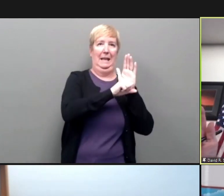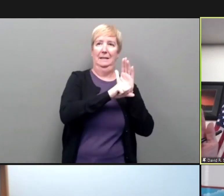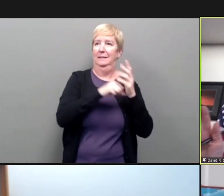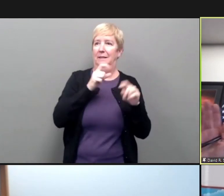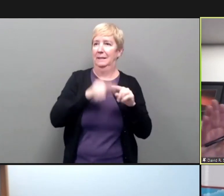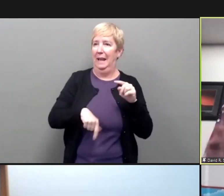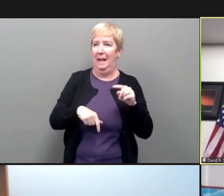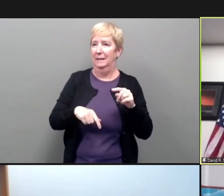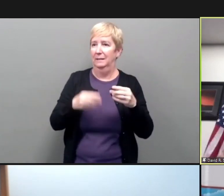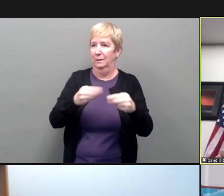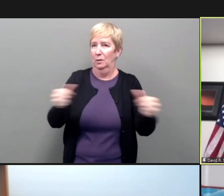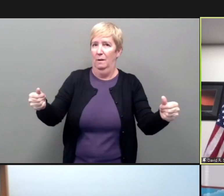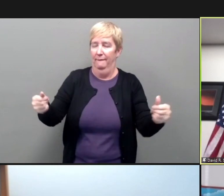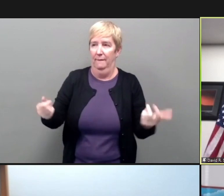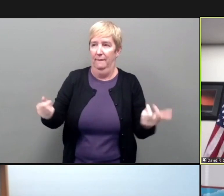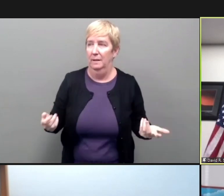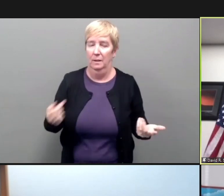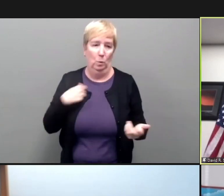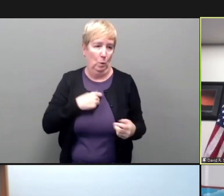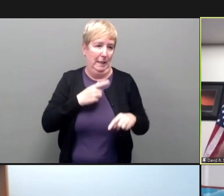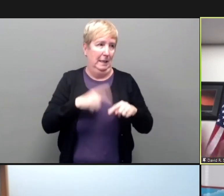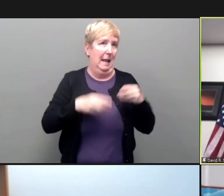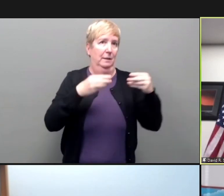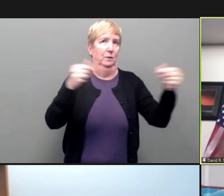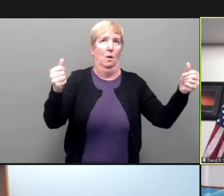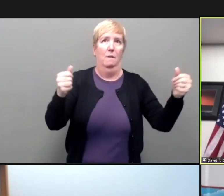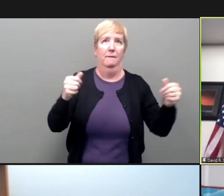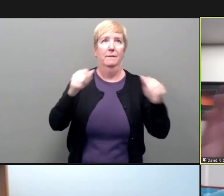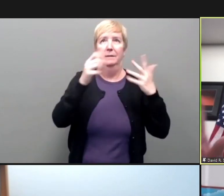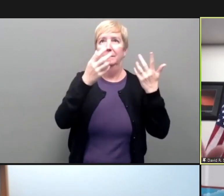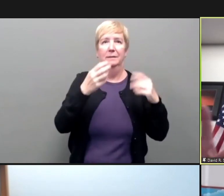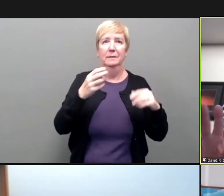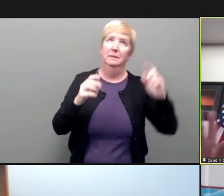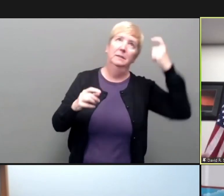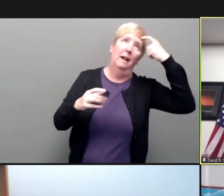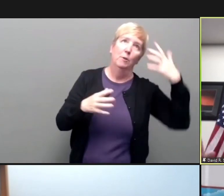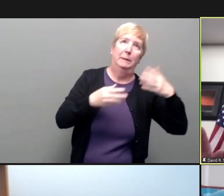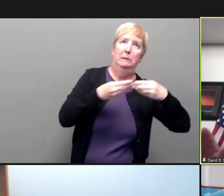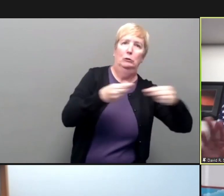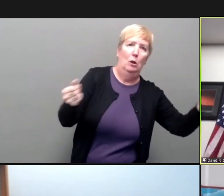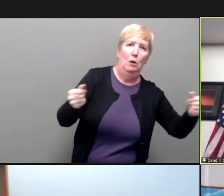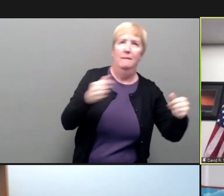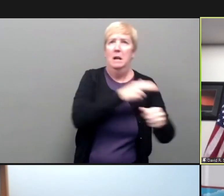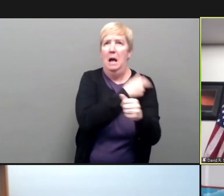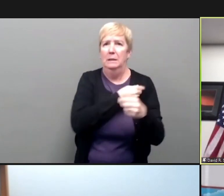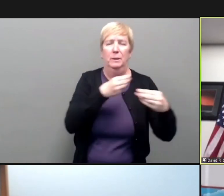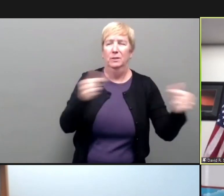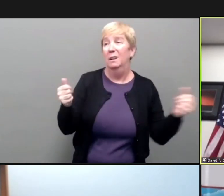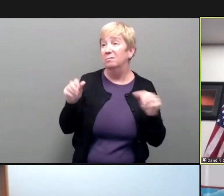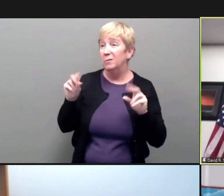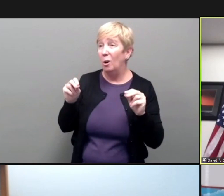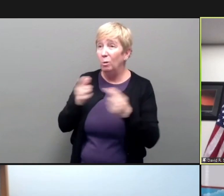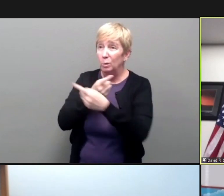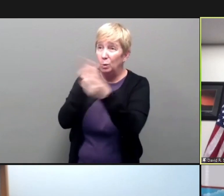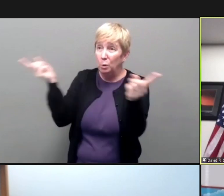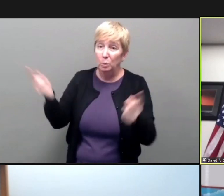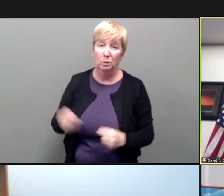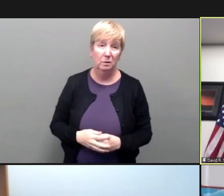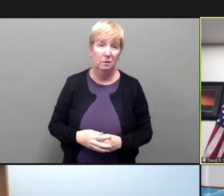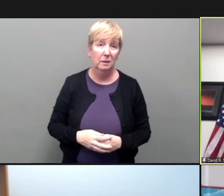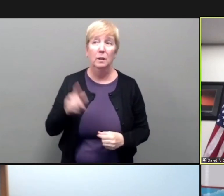everything we can. The solution, the ultimate solution is not the state or hospital leaders or anybody else. It's all New Mexicans banding